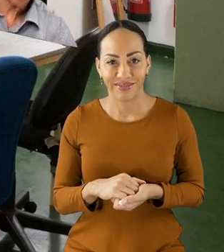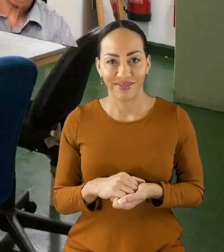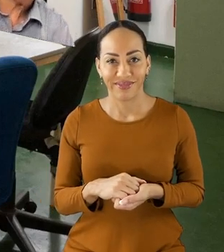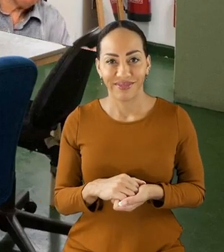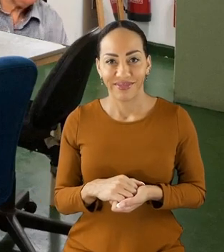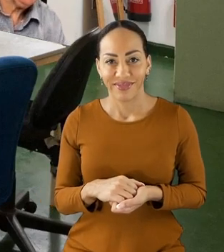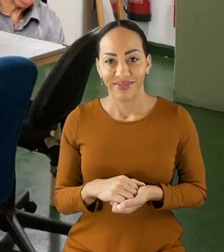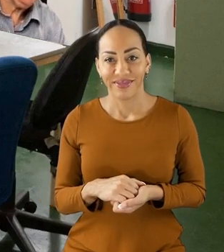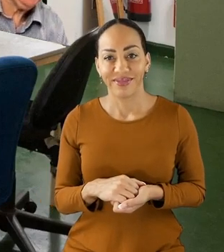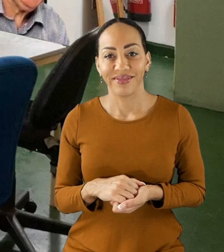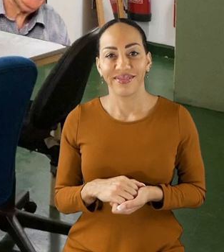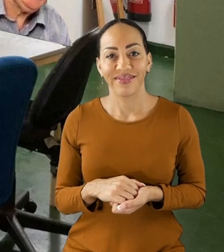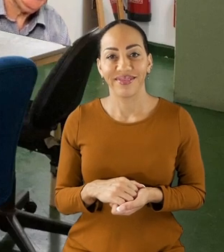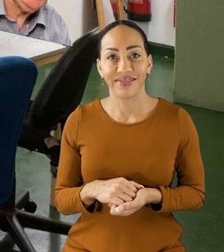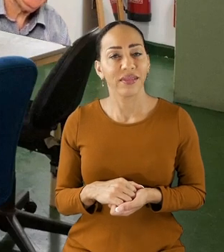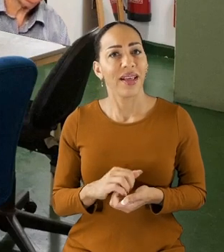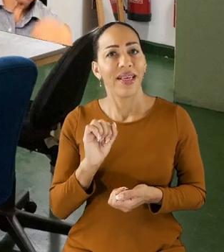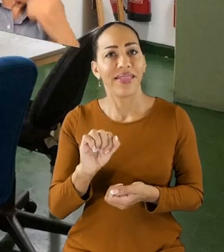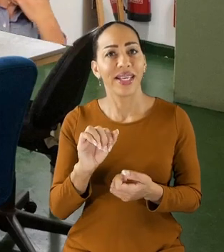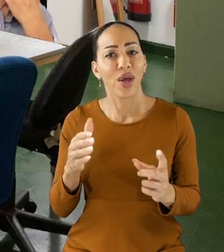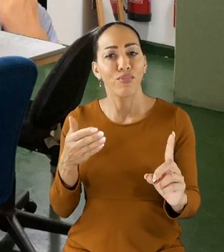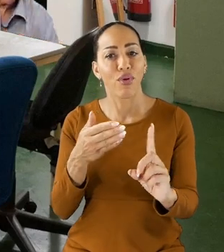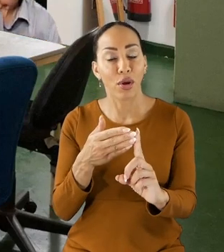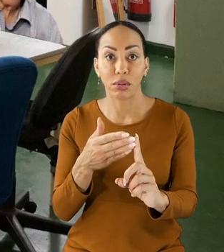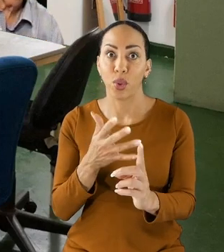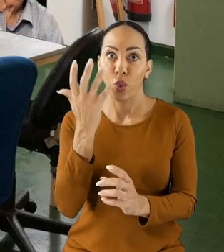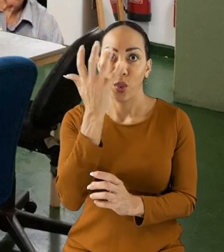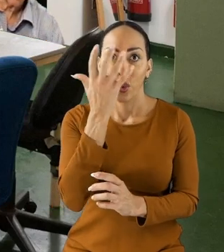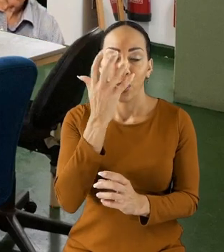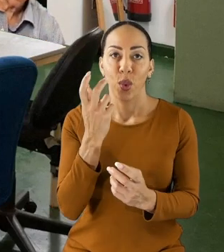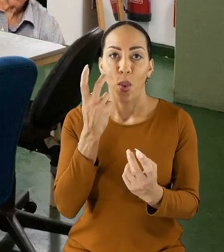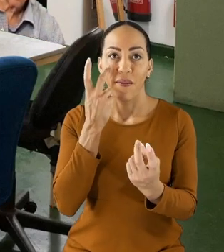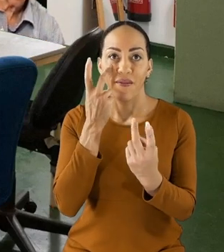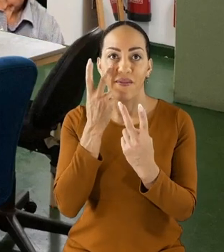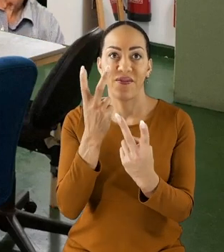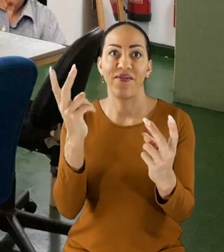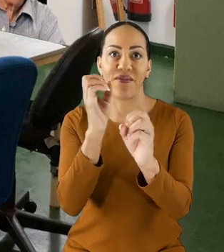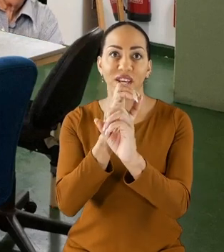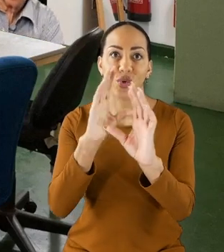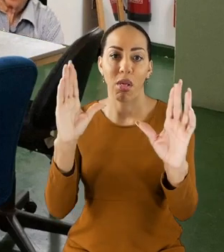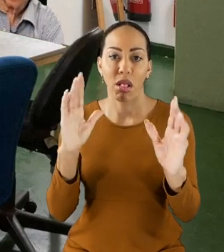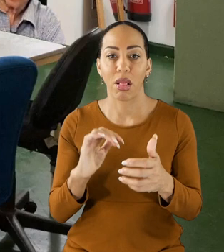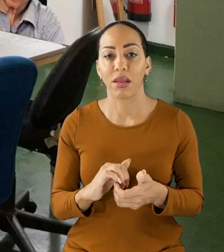Paul. Yeah. Yeah, this whole approach is very visual.